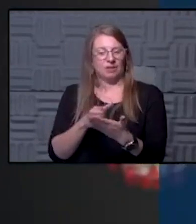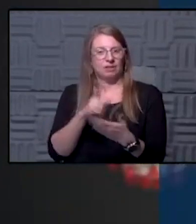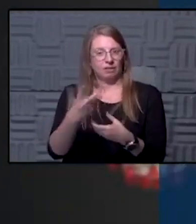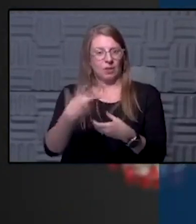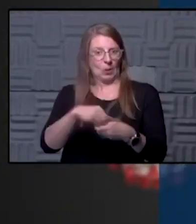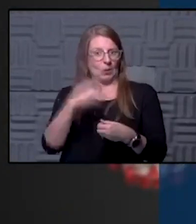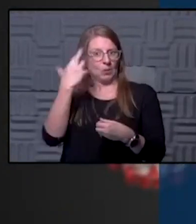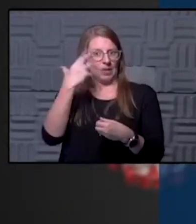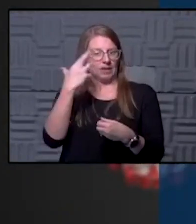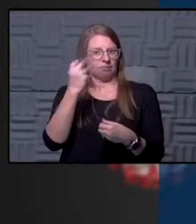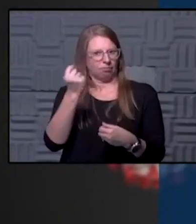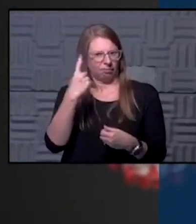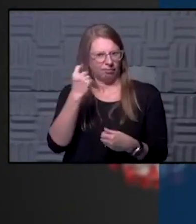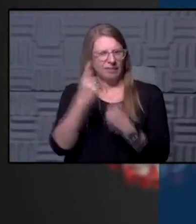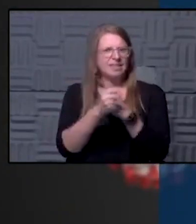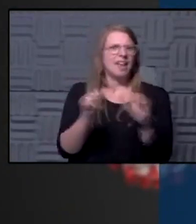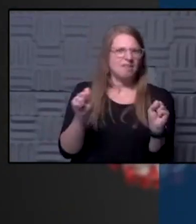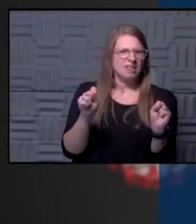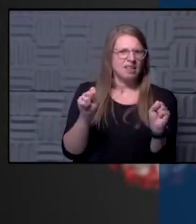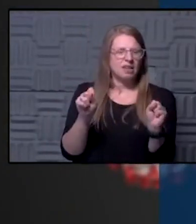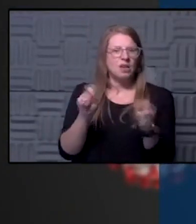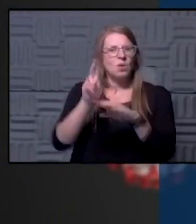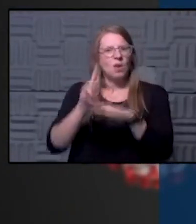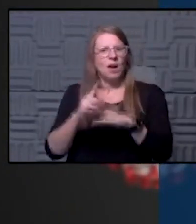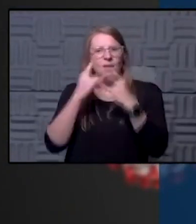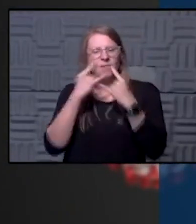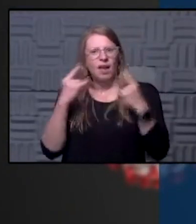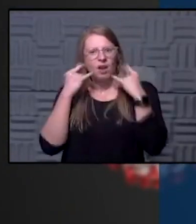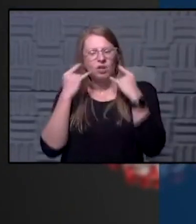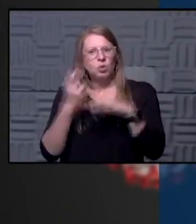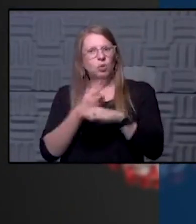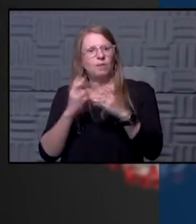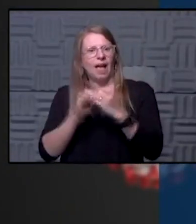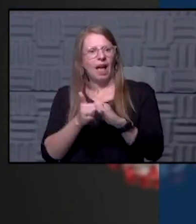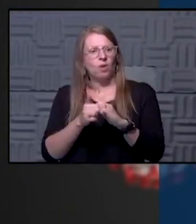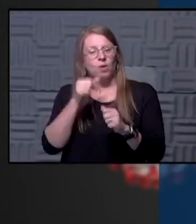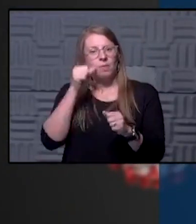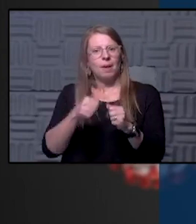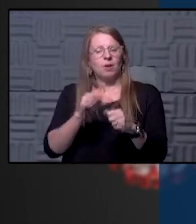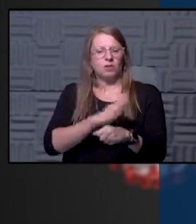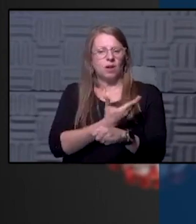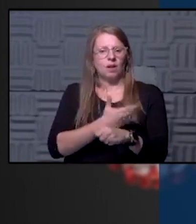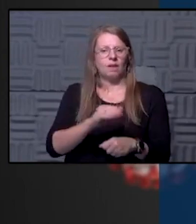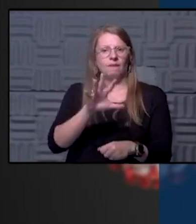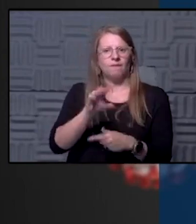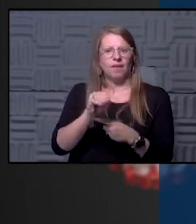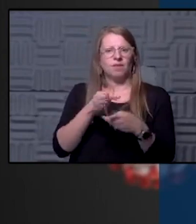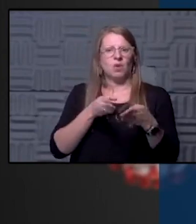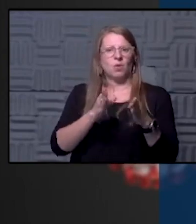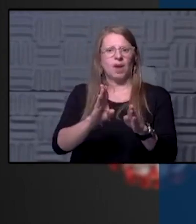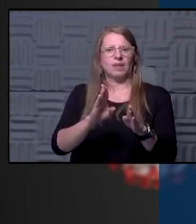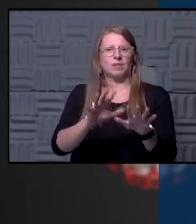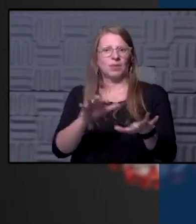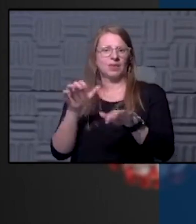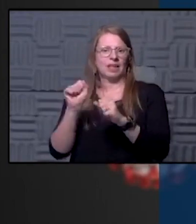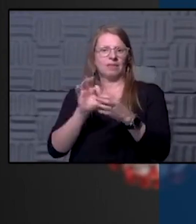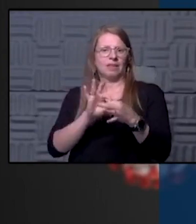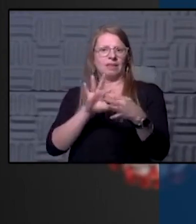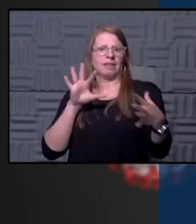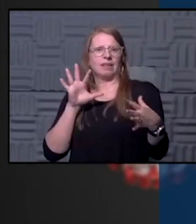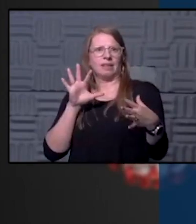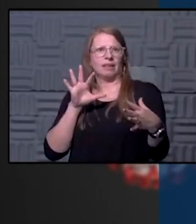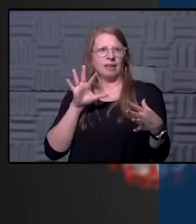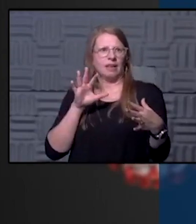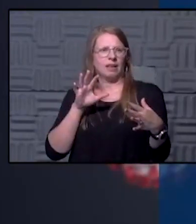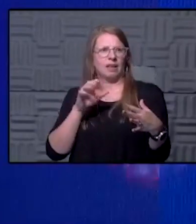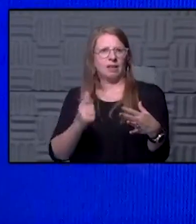include reasons besides safety that wearing a mask is useful. Remember that song, 50 Ways to Leave Your Lover? Just sneak out, what is it?